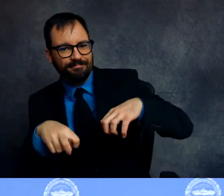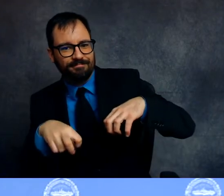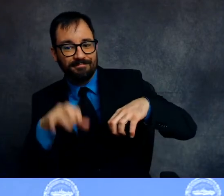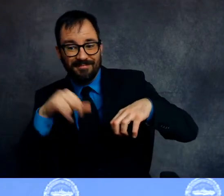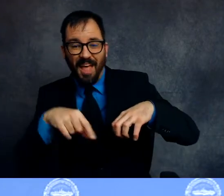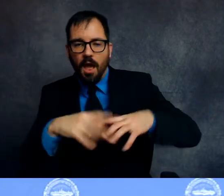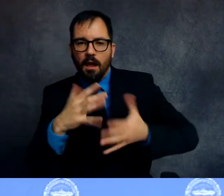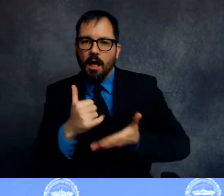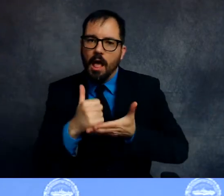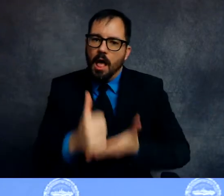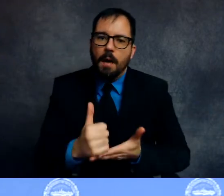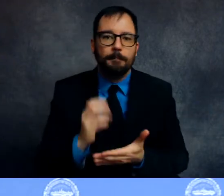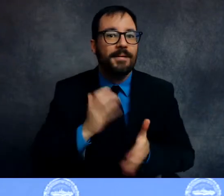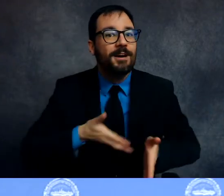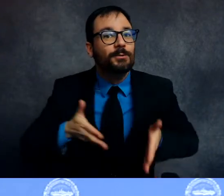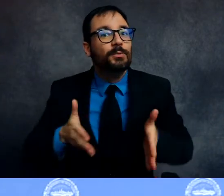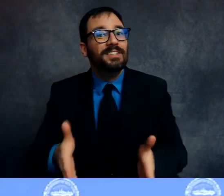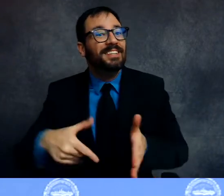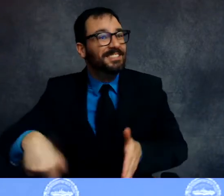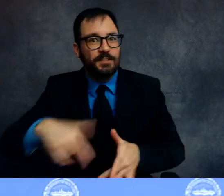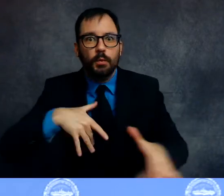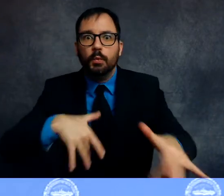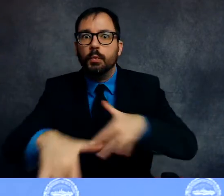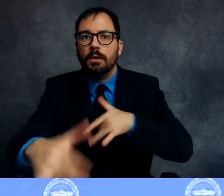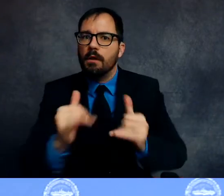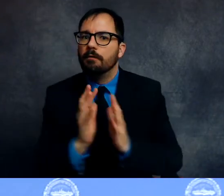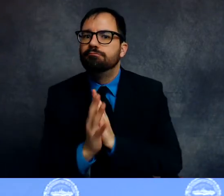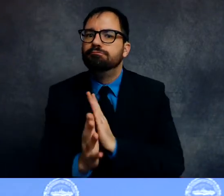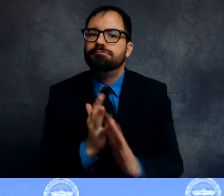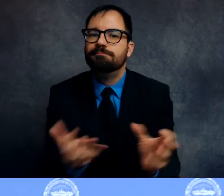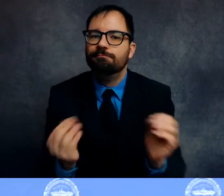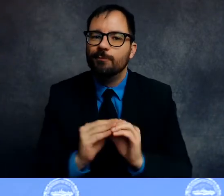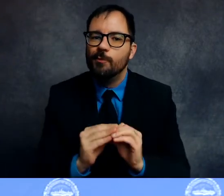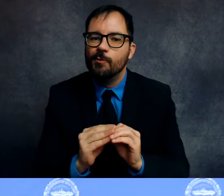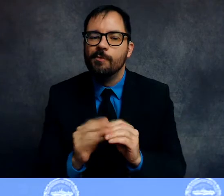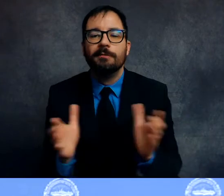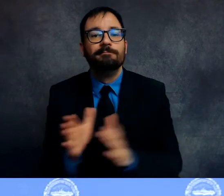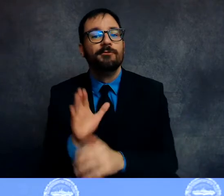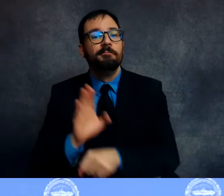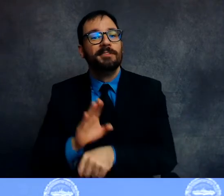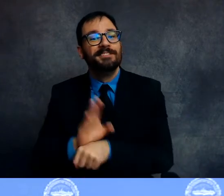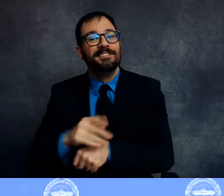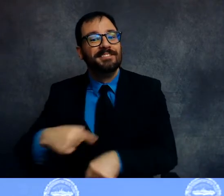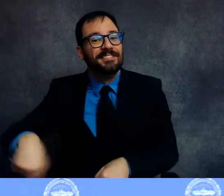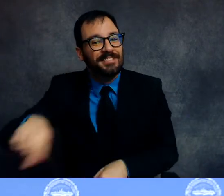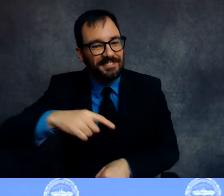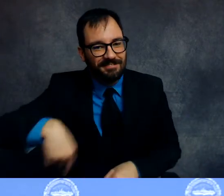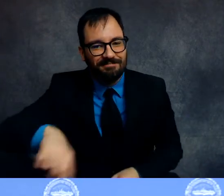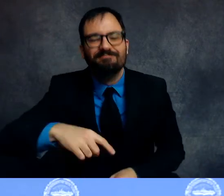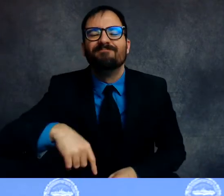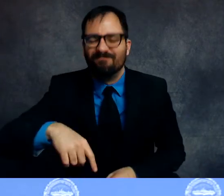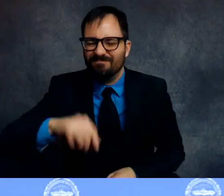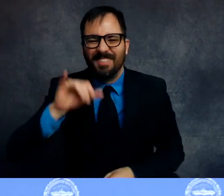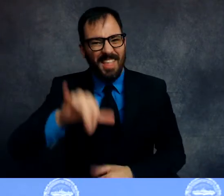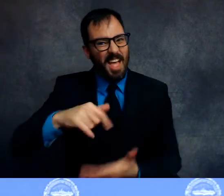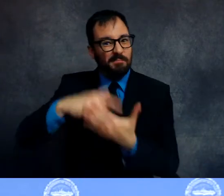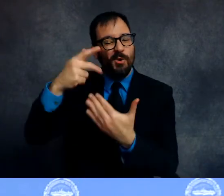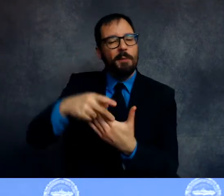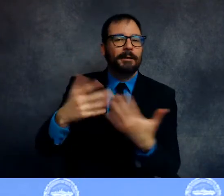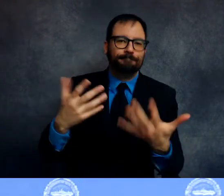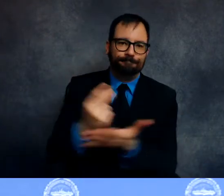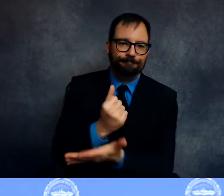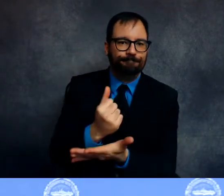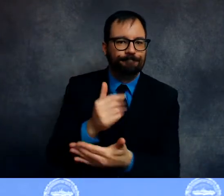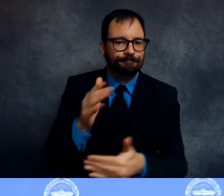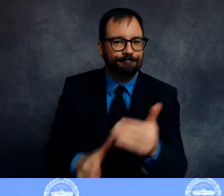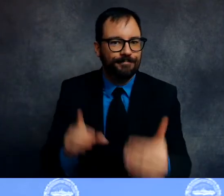both public health and private spaces. And the program brought much needed viability back into our streets and our small businesses. Outdoor dining